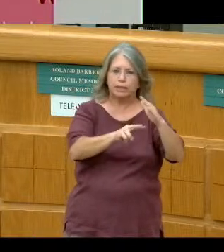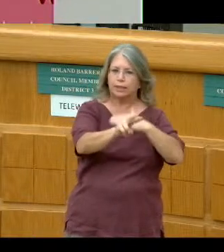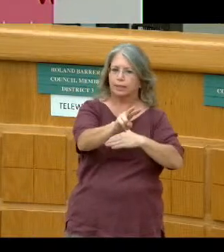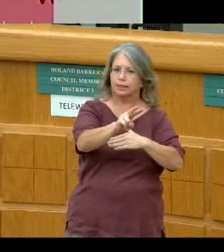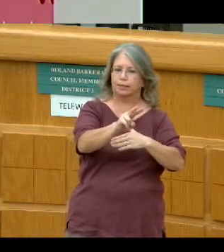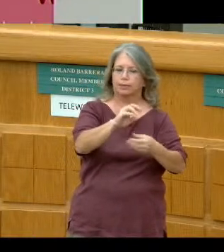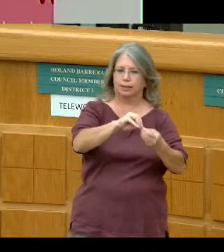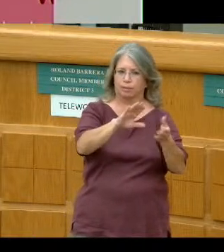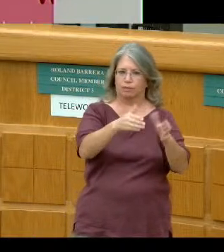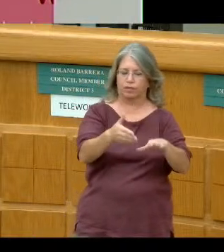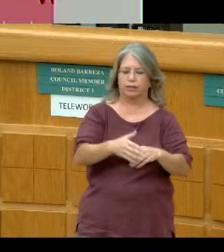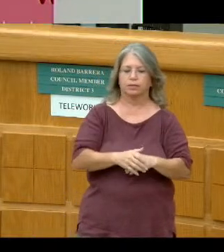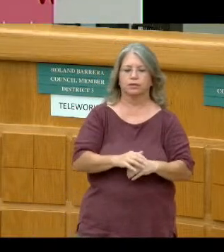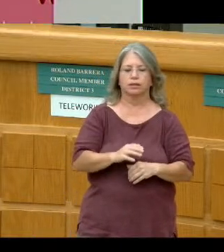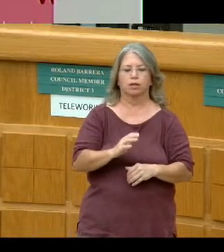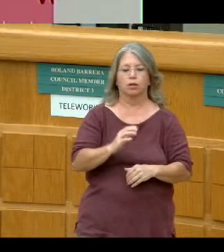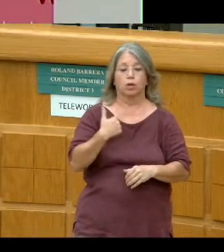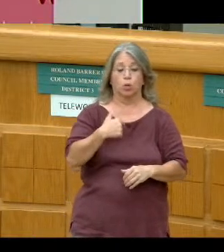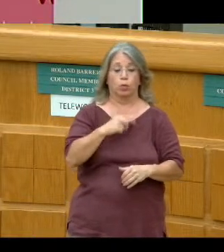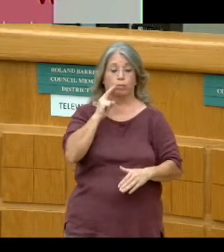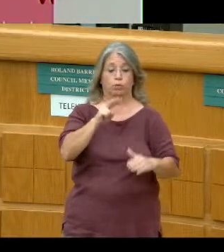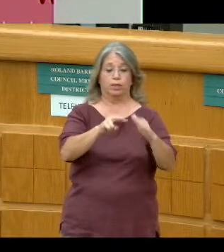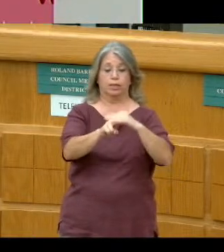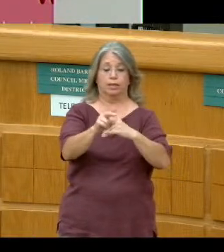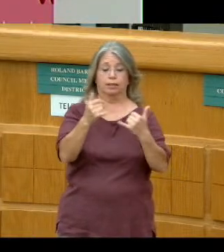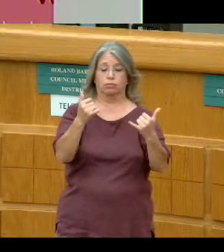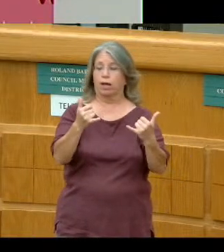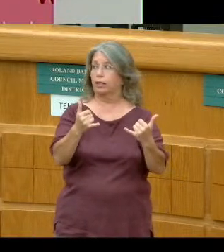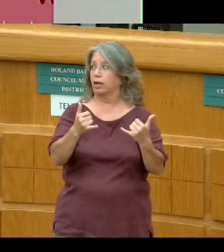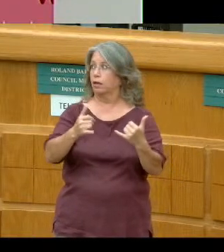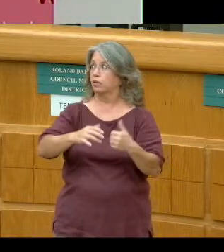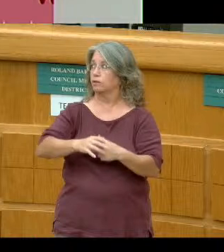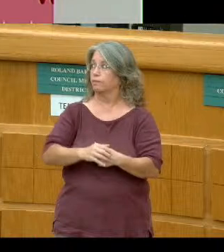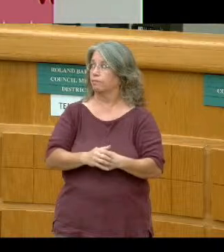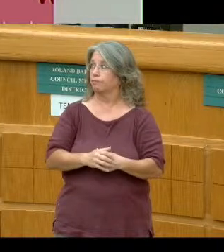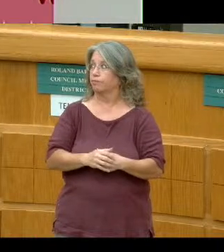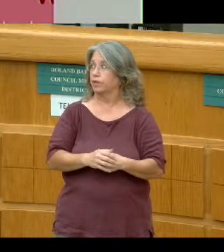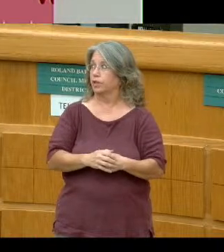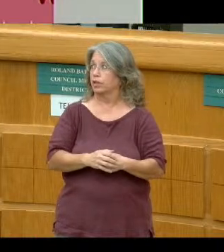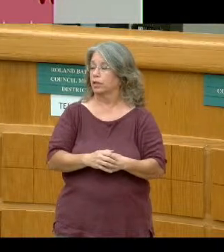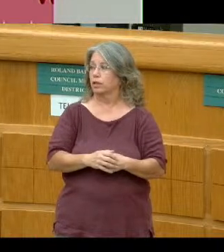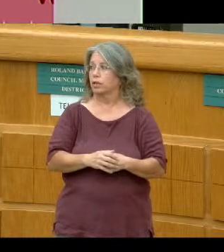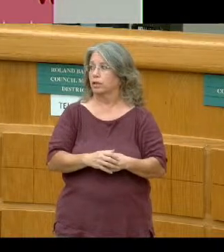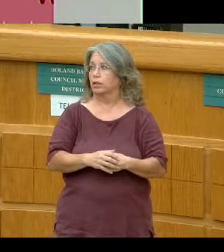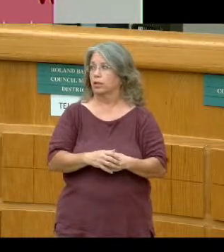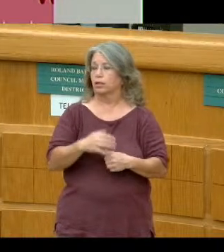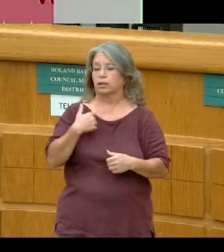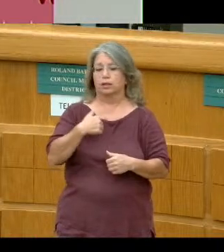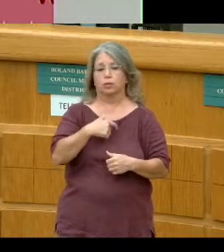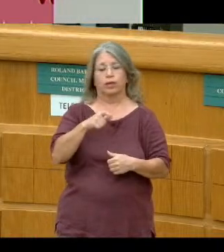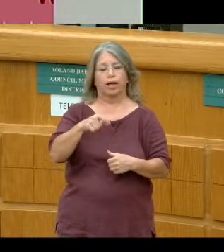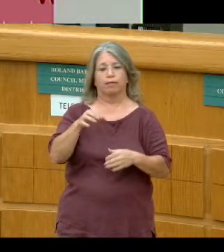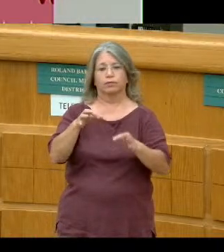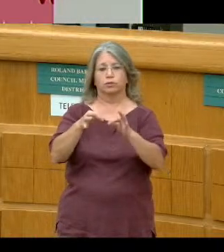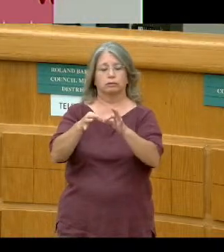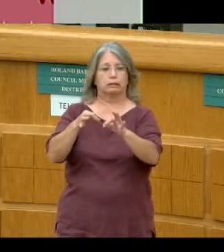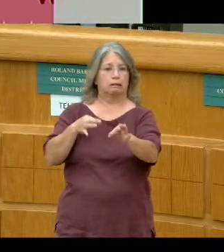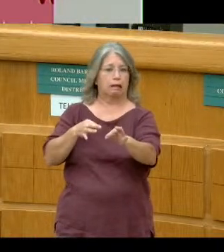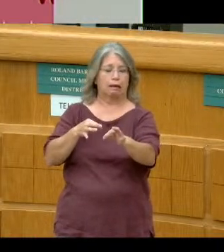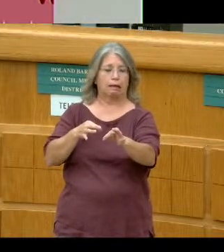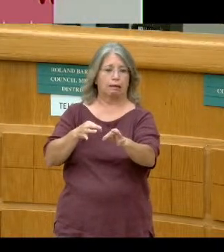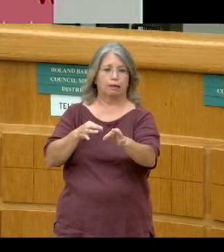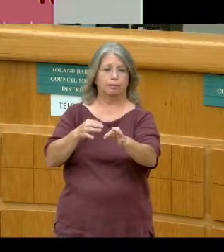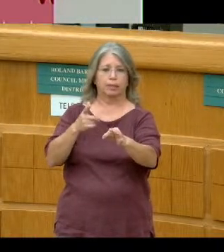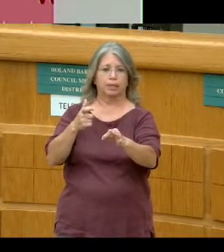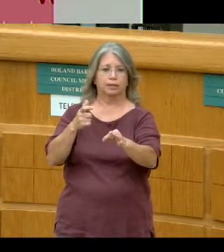the model predicts that right now, even though we only have data points over to here, remember we have to delay those because for the past 10 to 14 days,